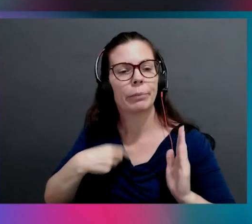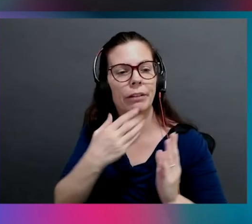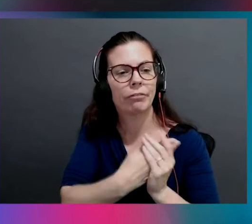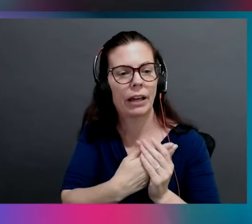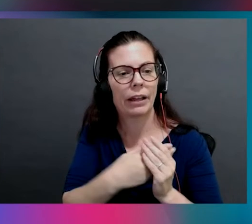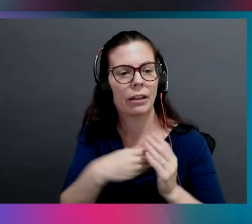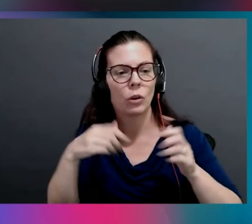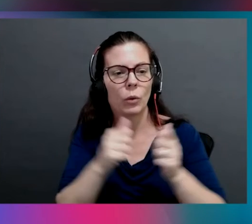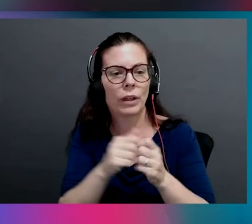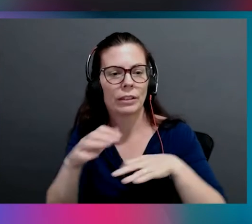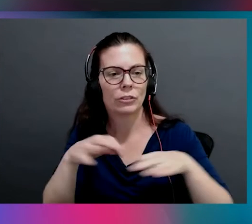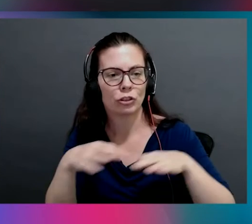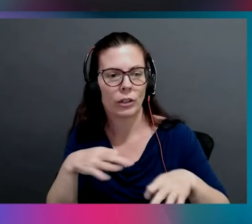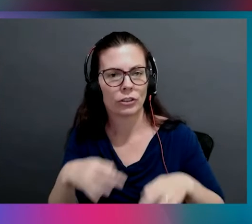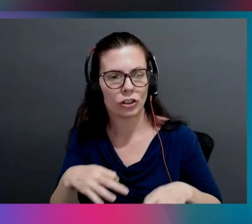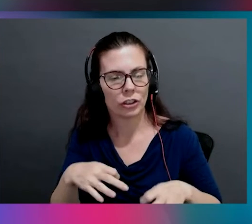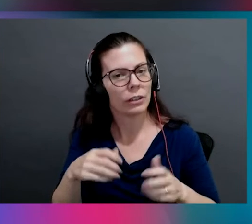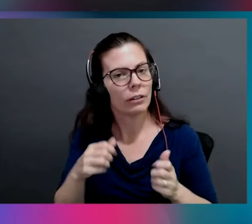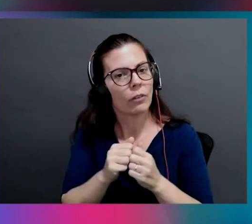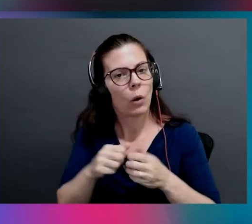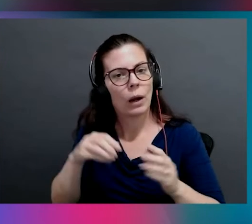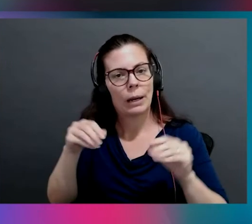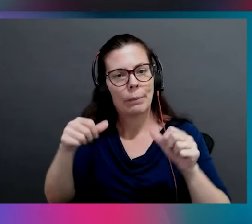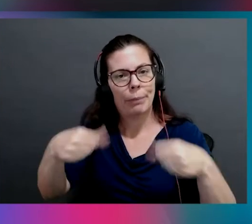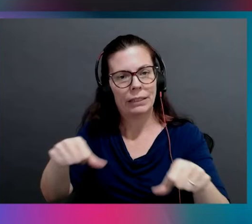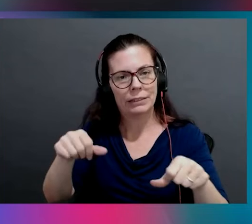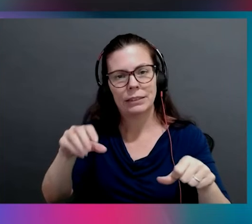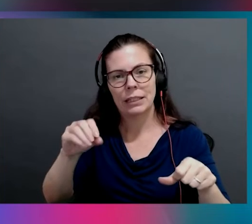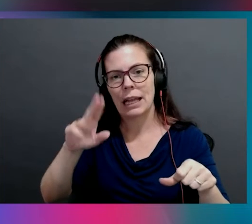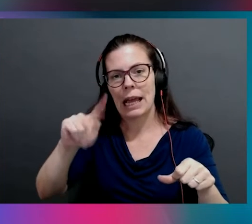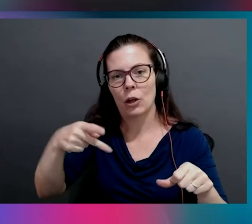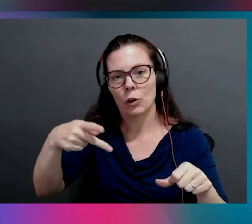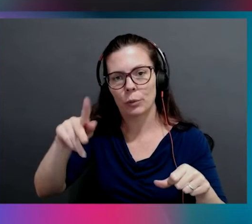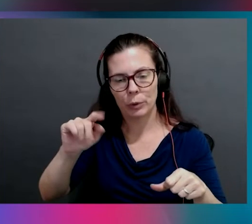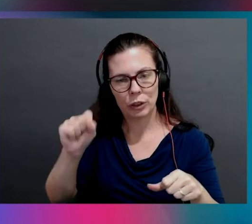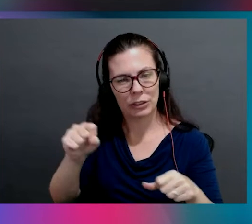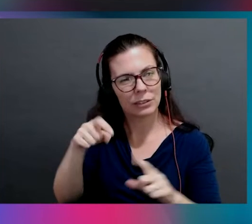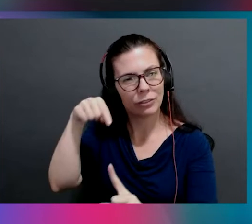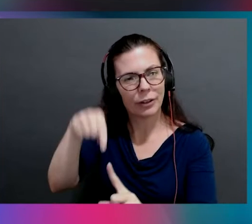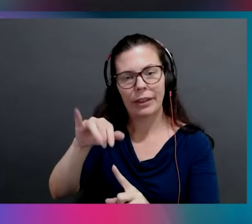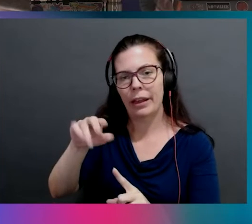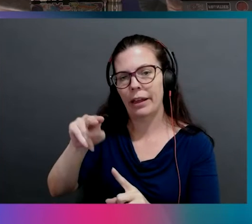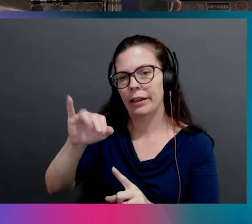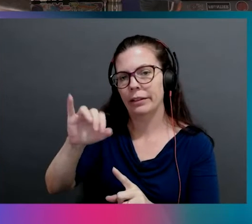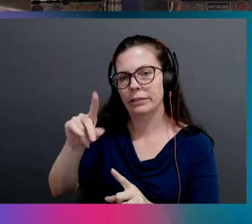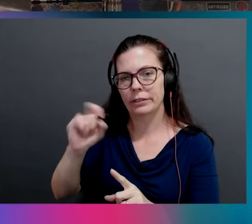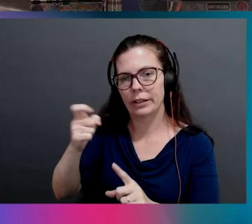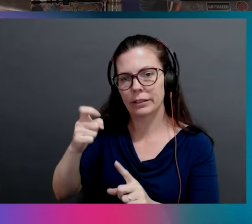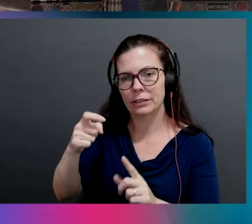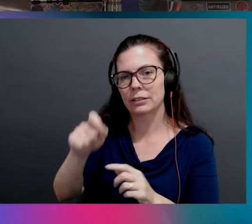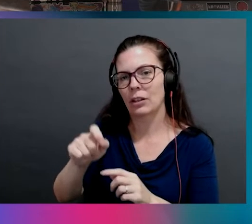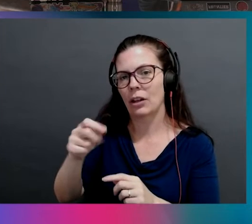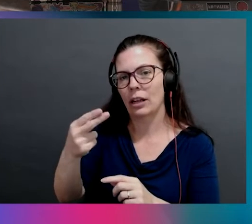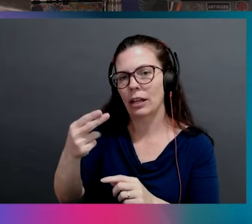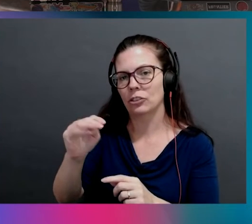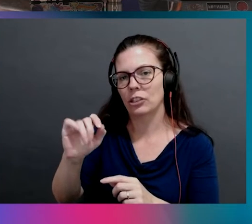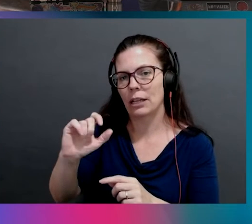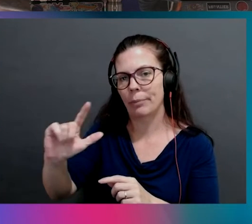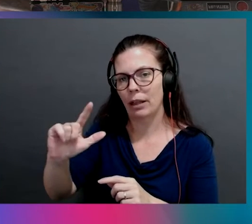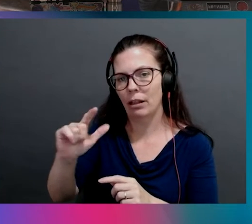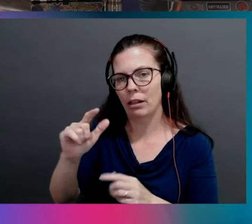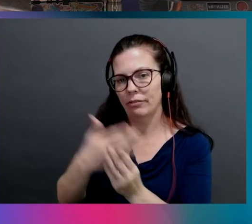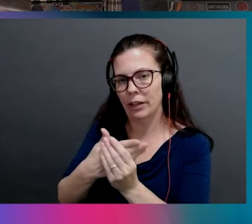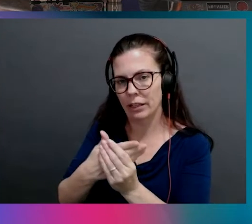the outputs of this stack into the index.html file. So real quickly, I can actually show